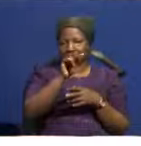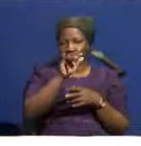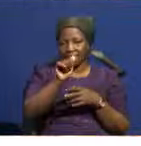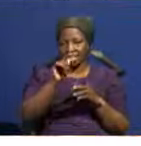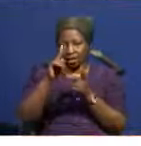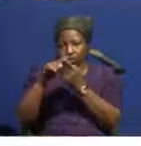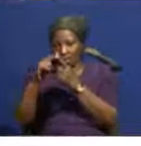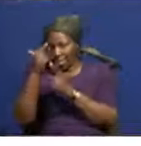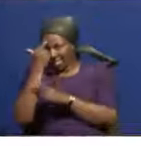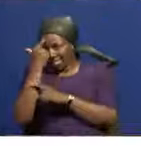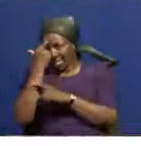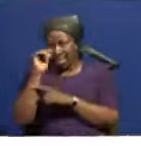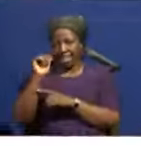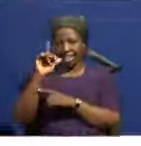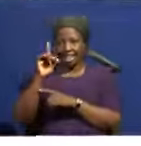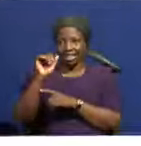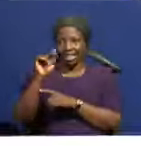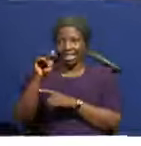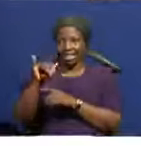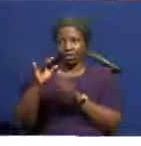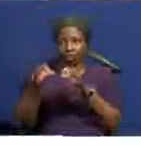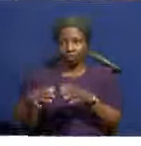India's Adani Group.